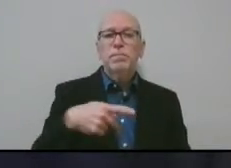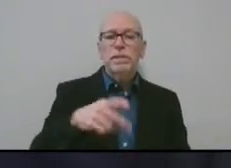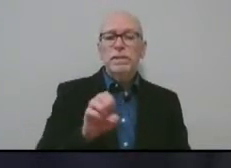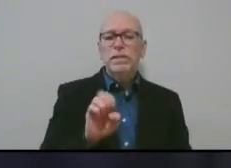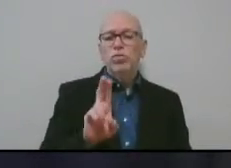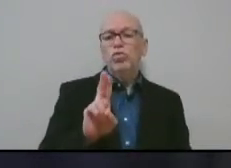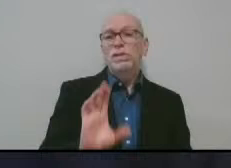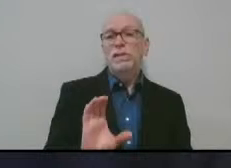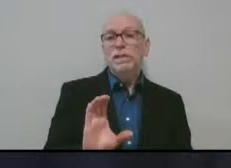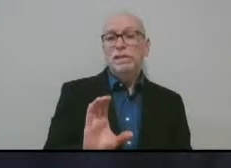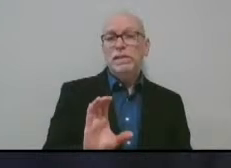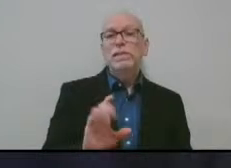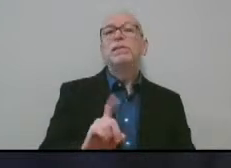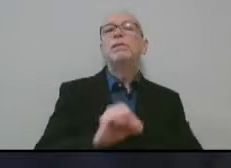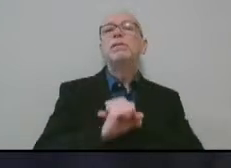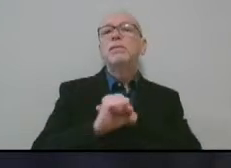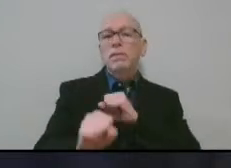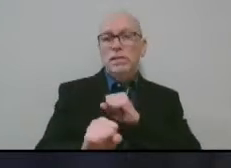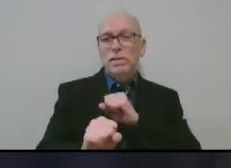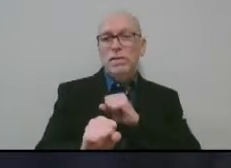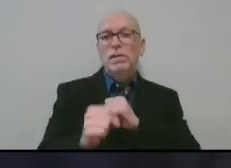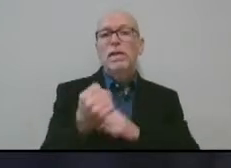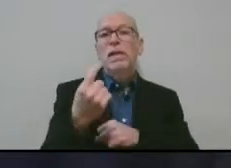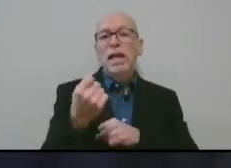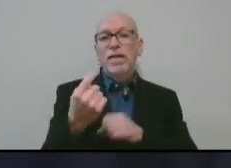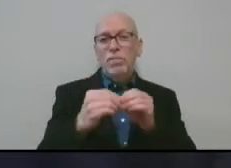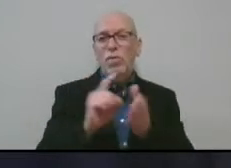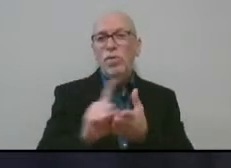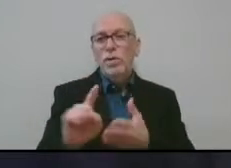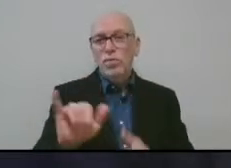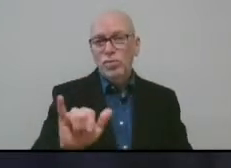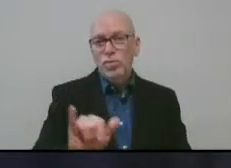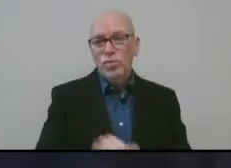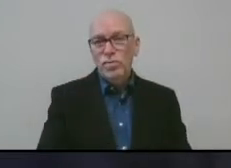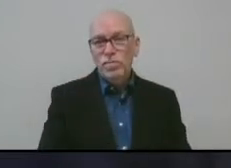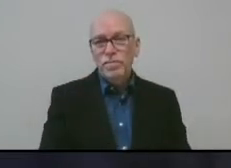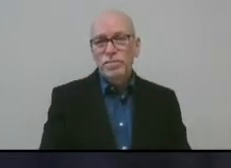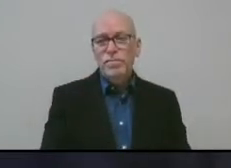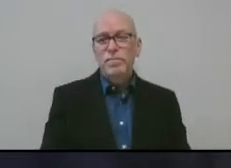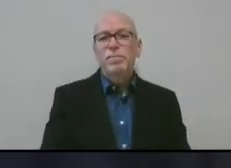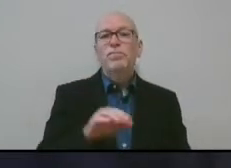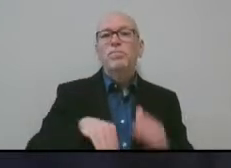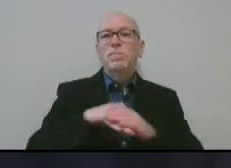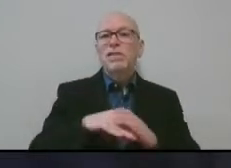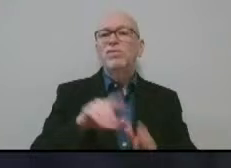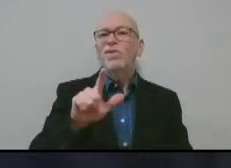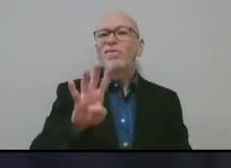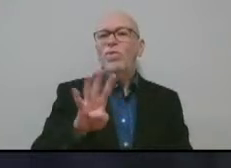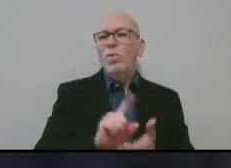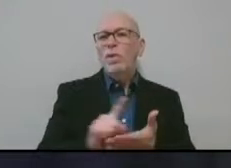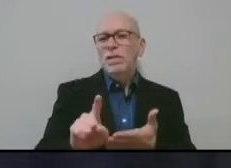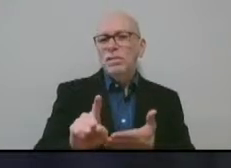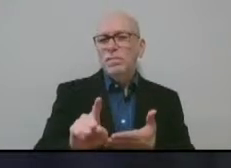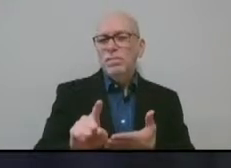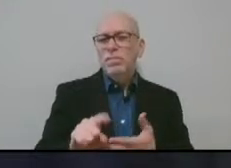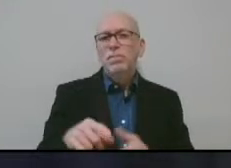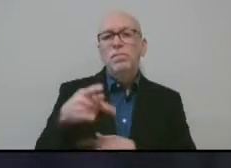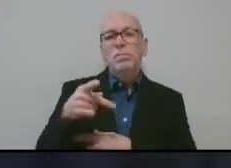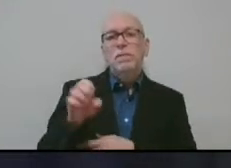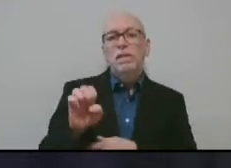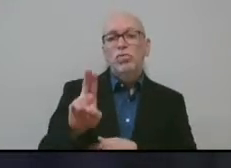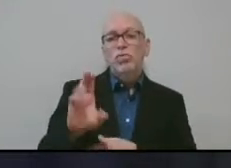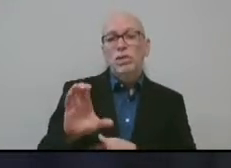PEUC was extended an additional 11 weeks to a max of 24 weeks, and PEUC